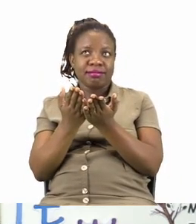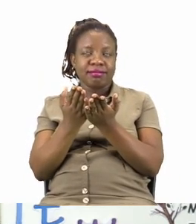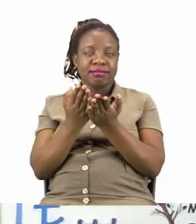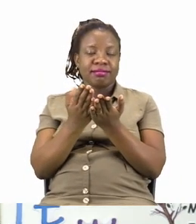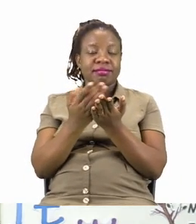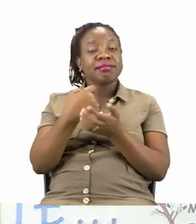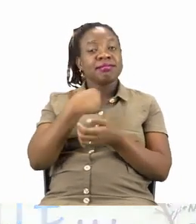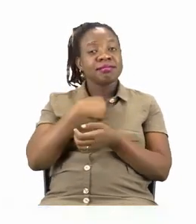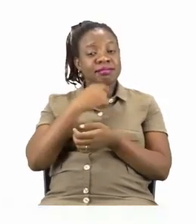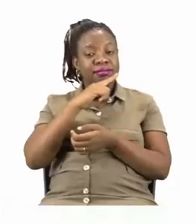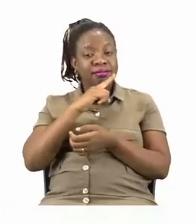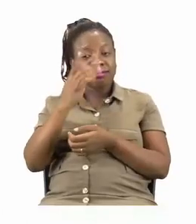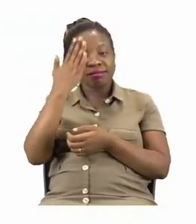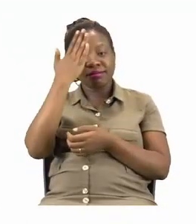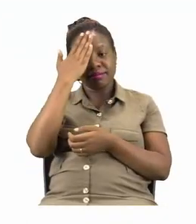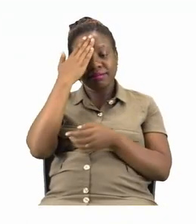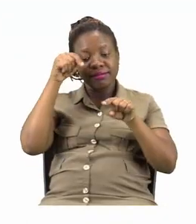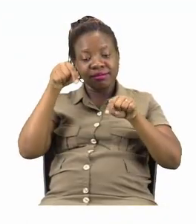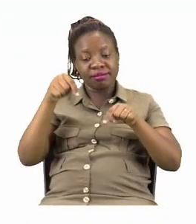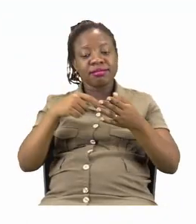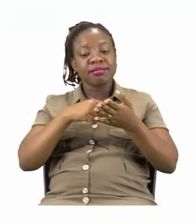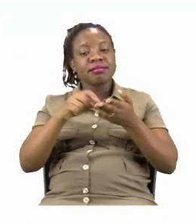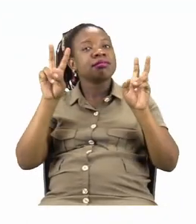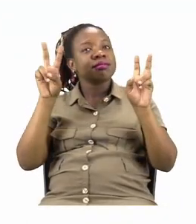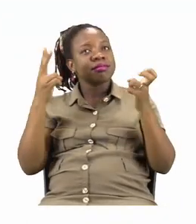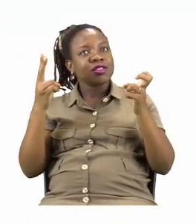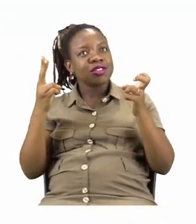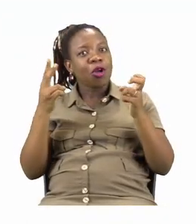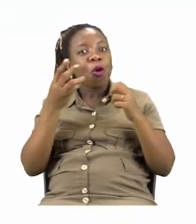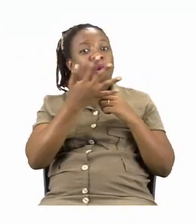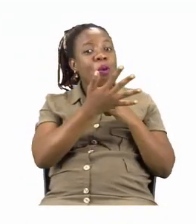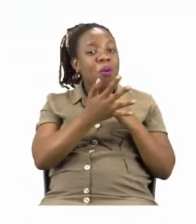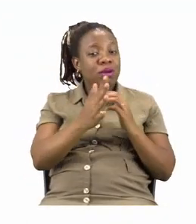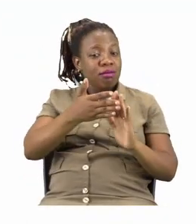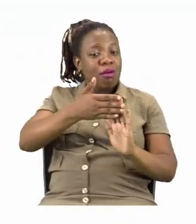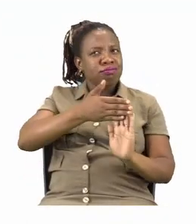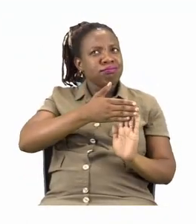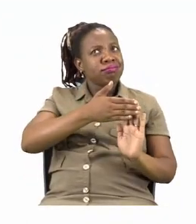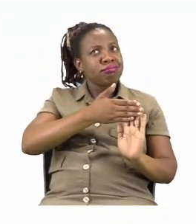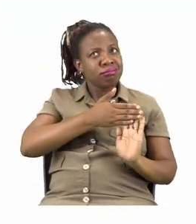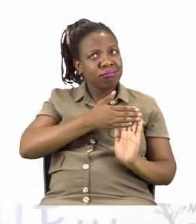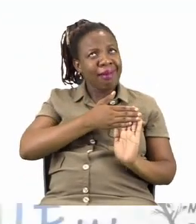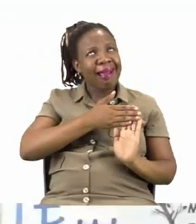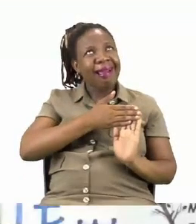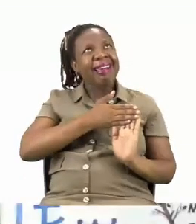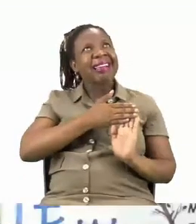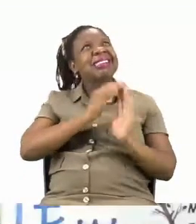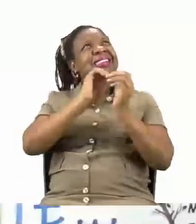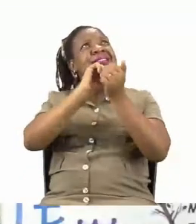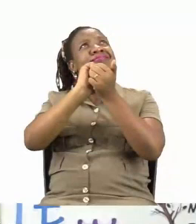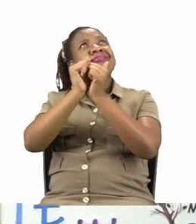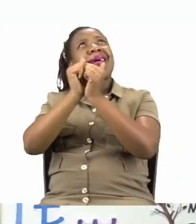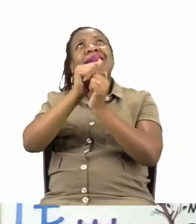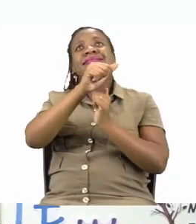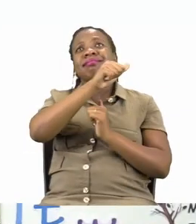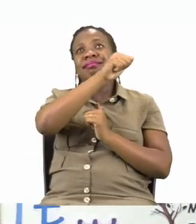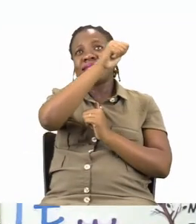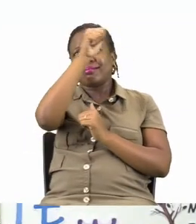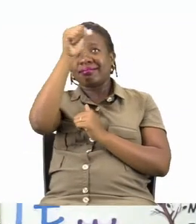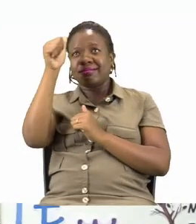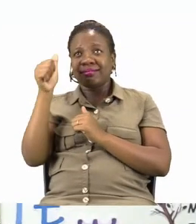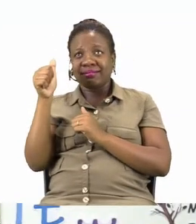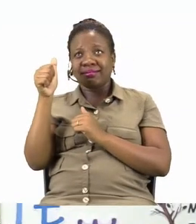week is saving water and changes in the sky. Now boys and